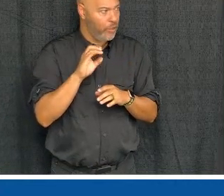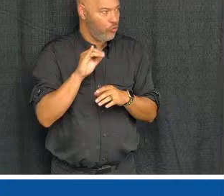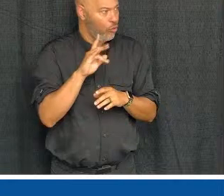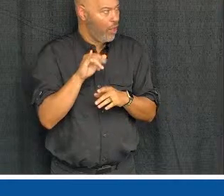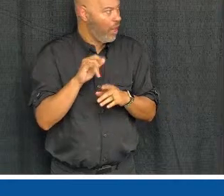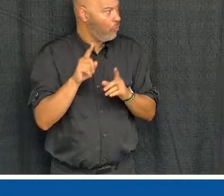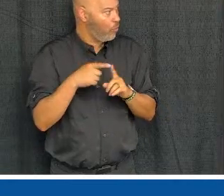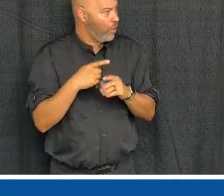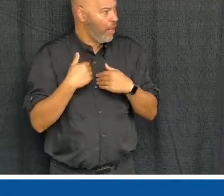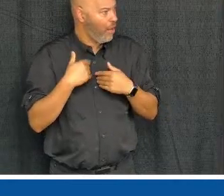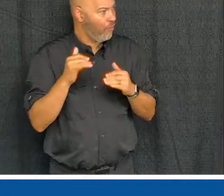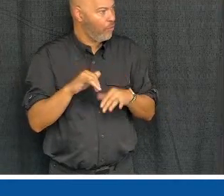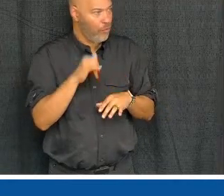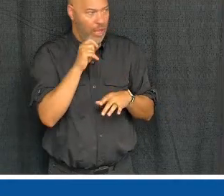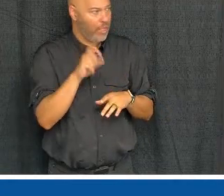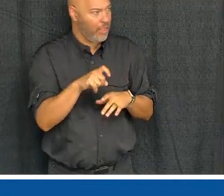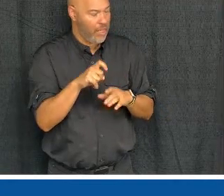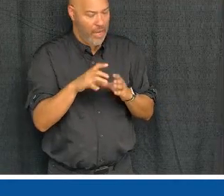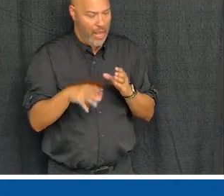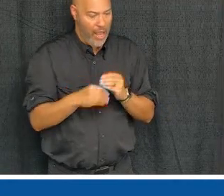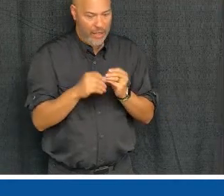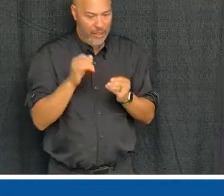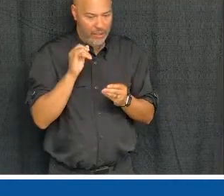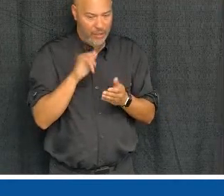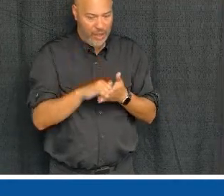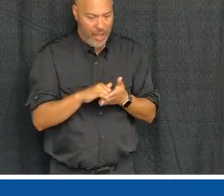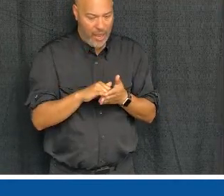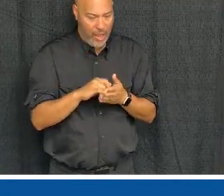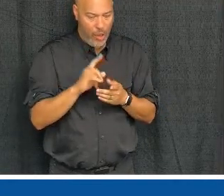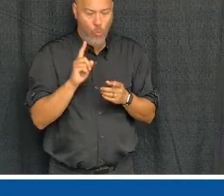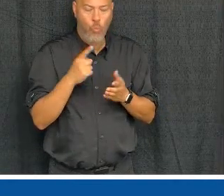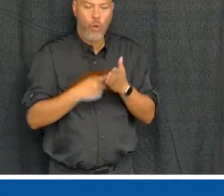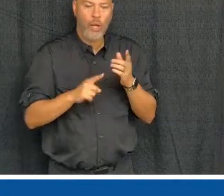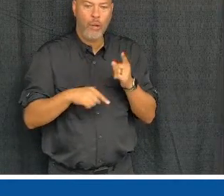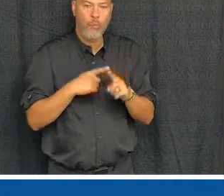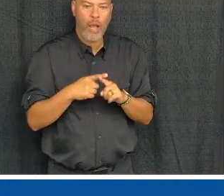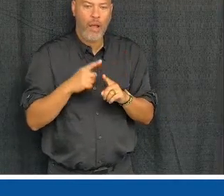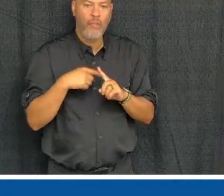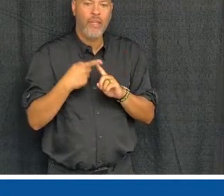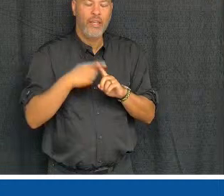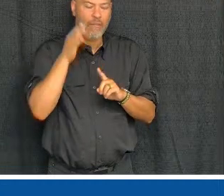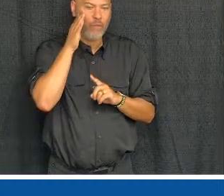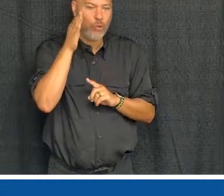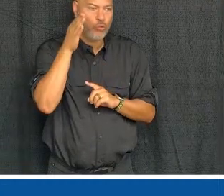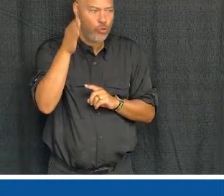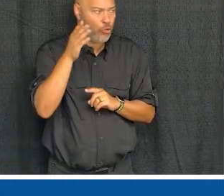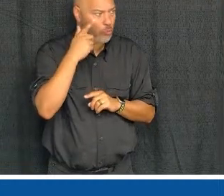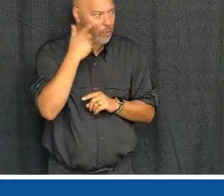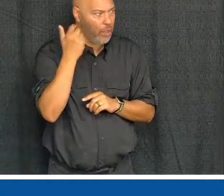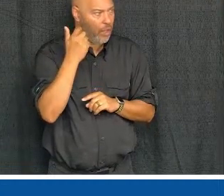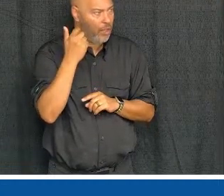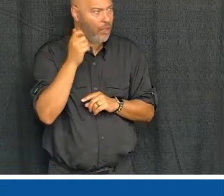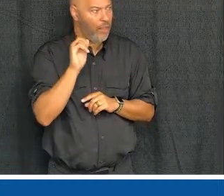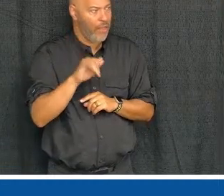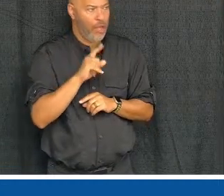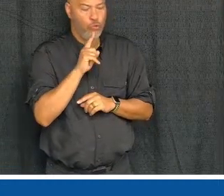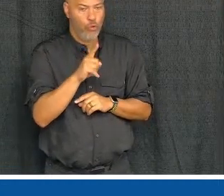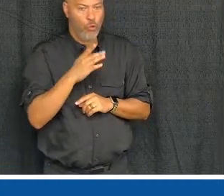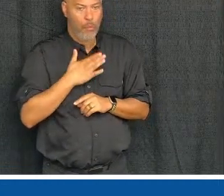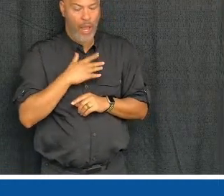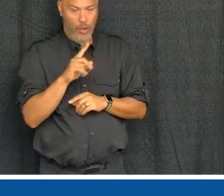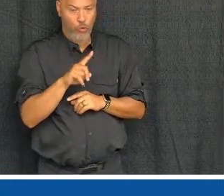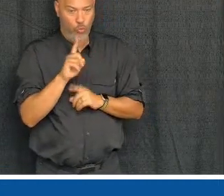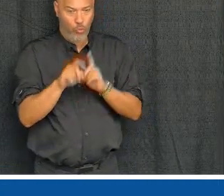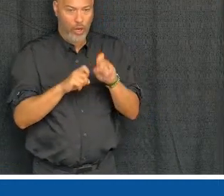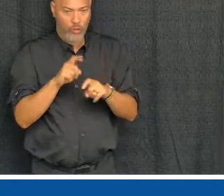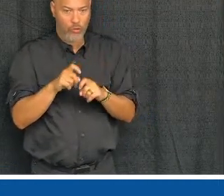they would hold that. We don't need to put anything in there for that. What about then in the future? Because, and that was really what my question